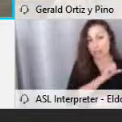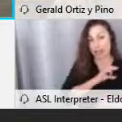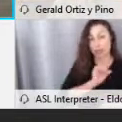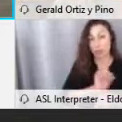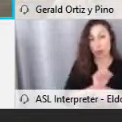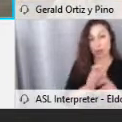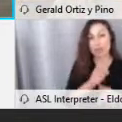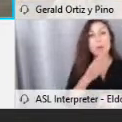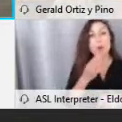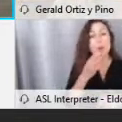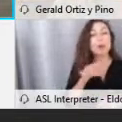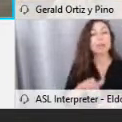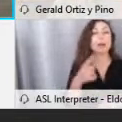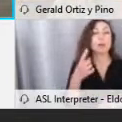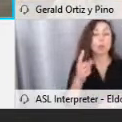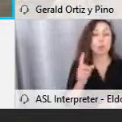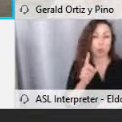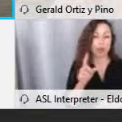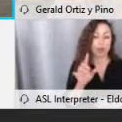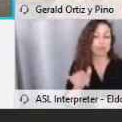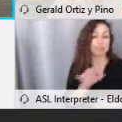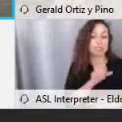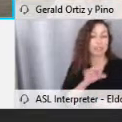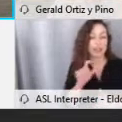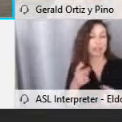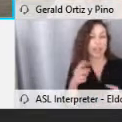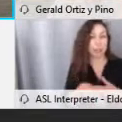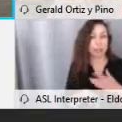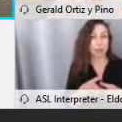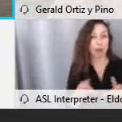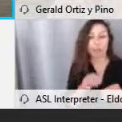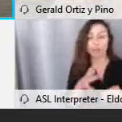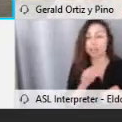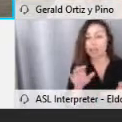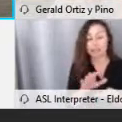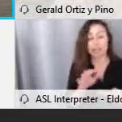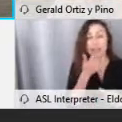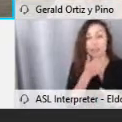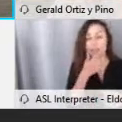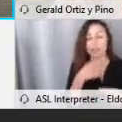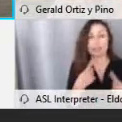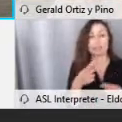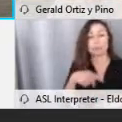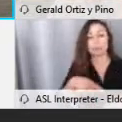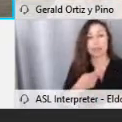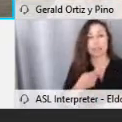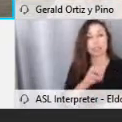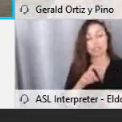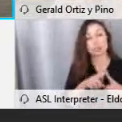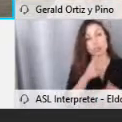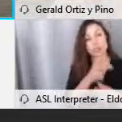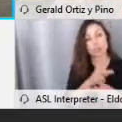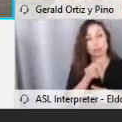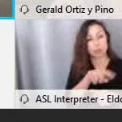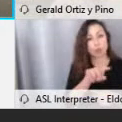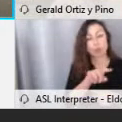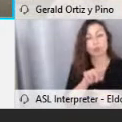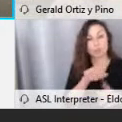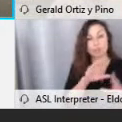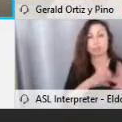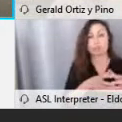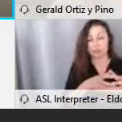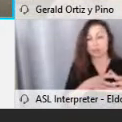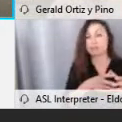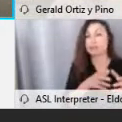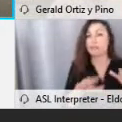home, this is one where staff have had to come into the office and have done so every day since the PHE to make sure that we can keep those allocations filled.